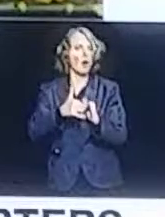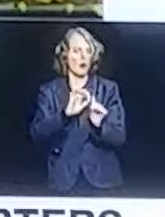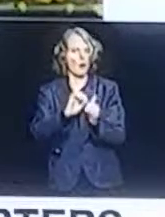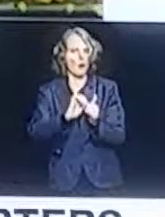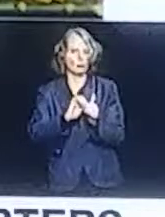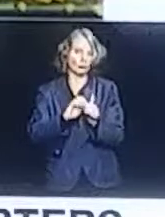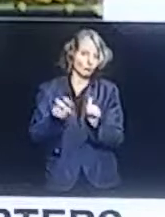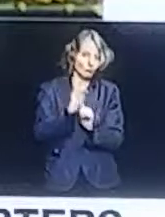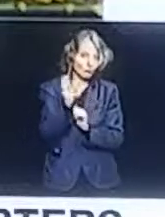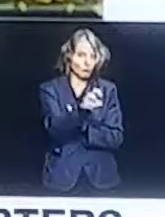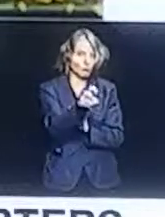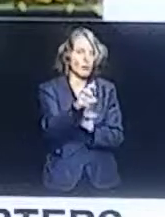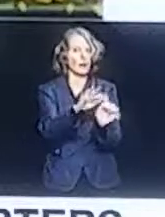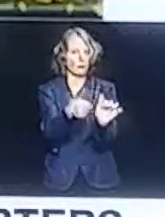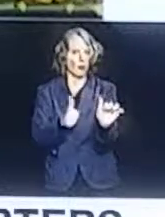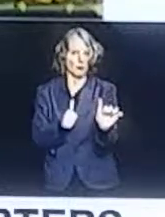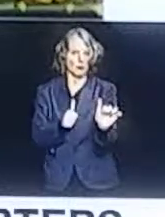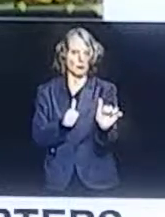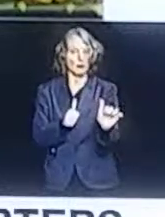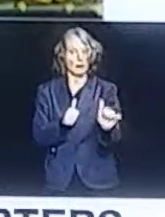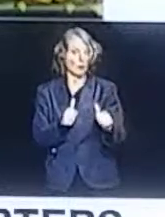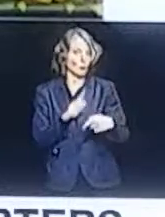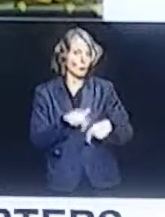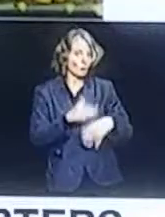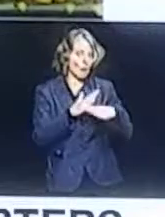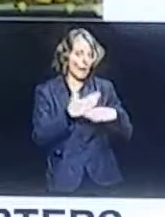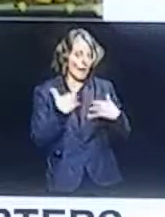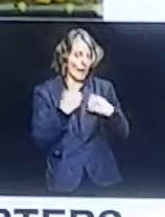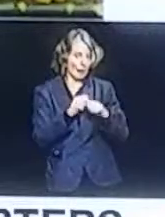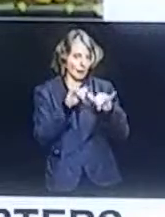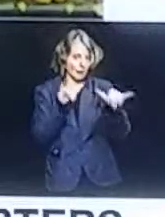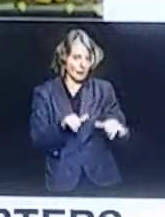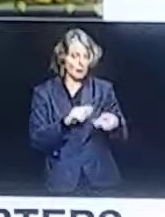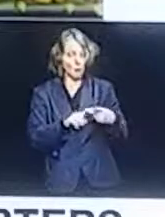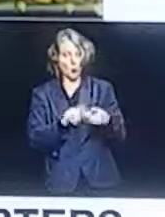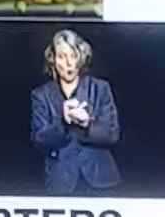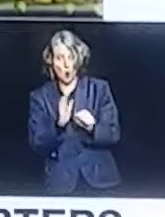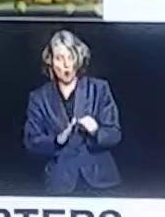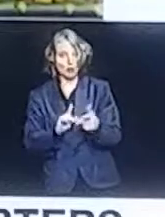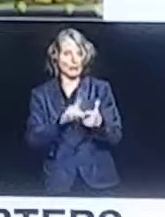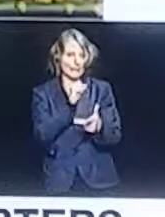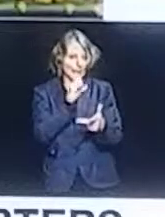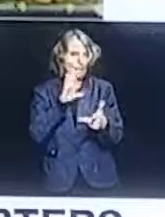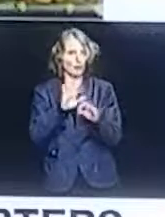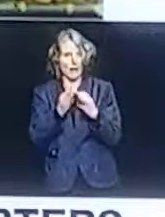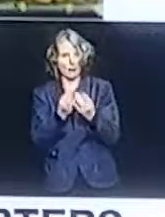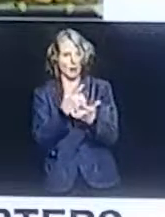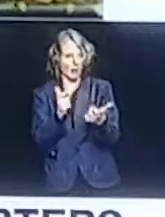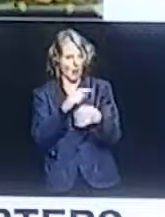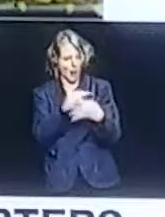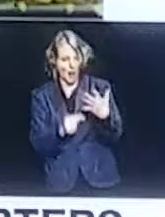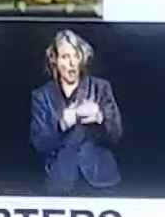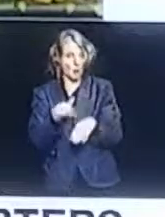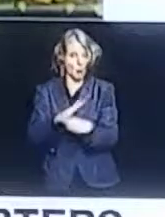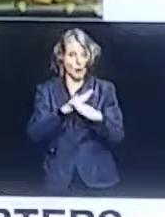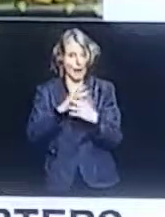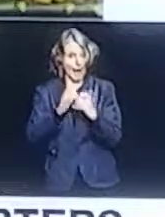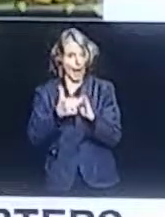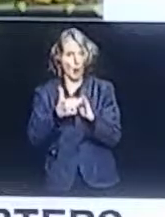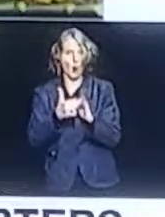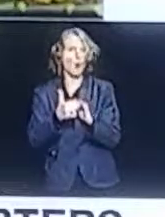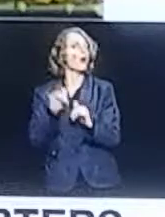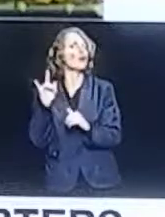the healthcare system, our healthcare workers, our seniors, and our families. People should not be traveling.